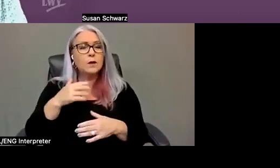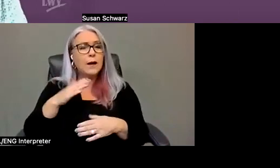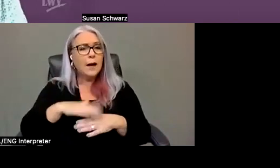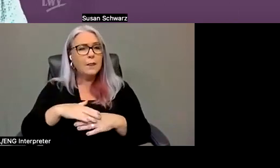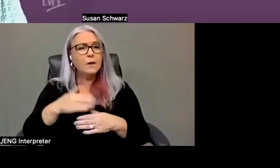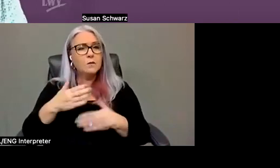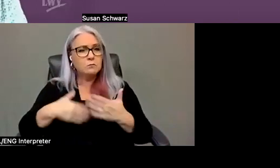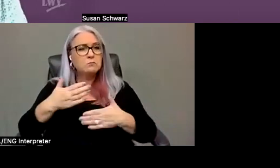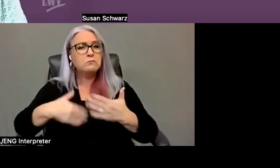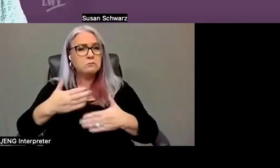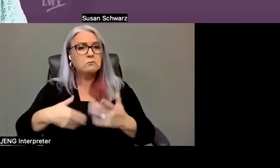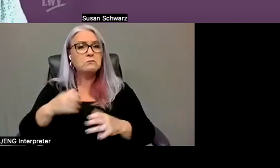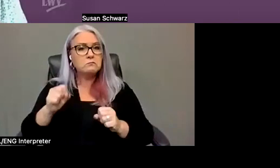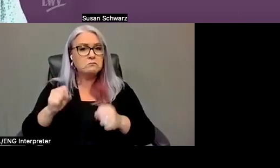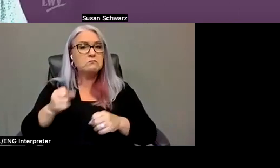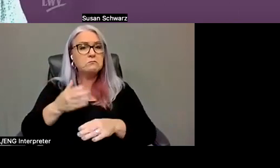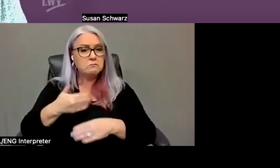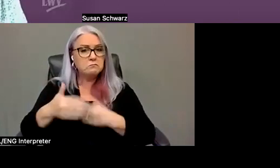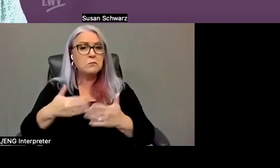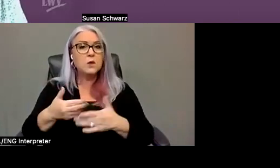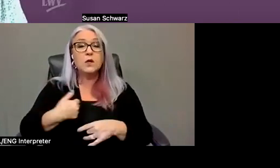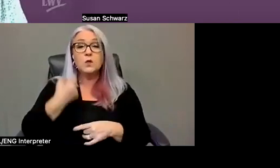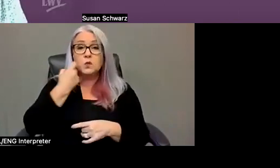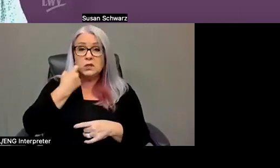we've had a lot of recent,